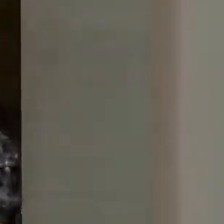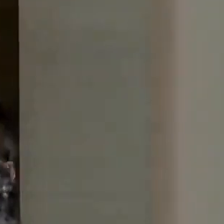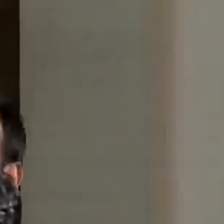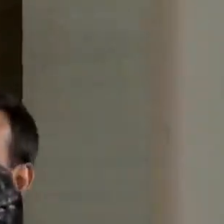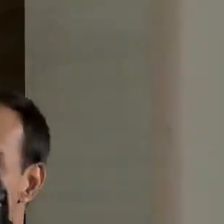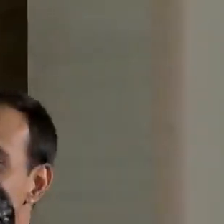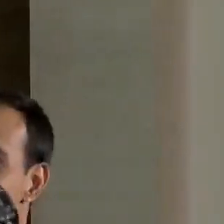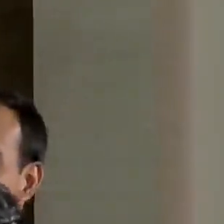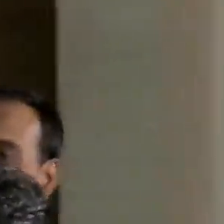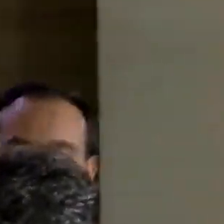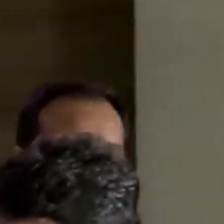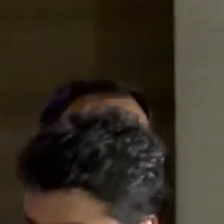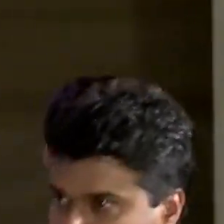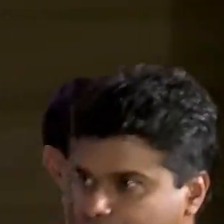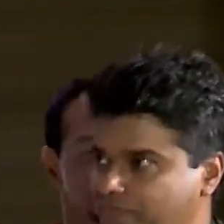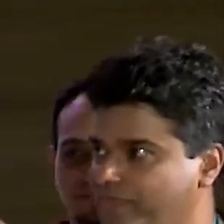Sit down.